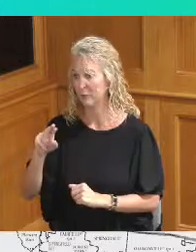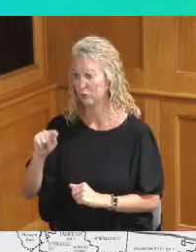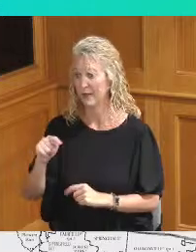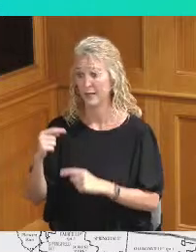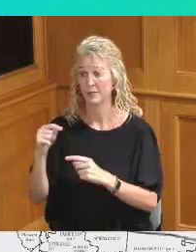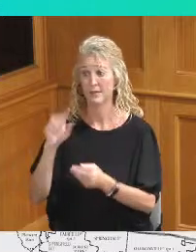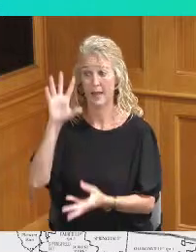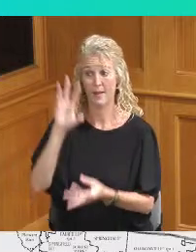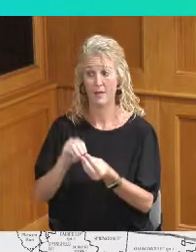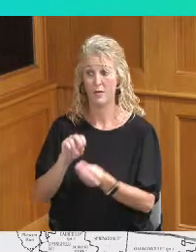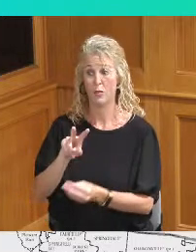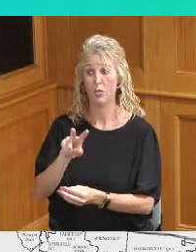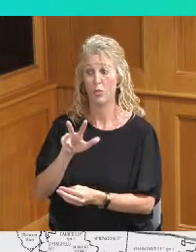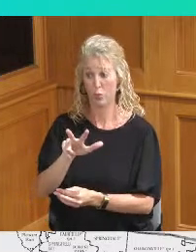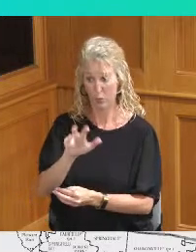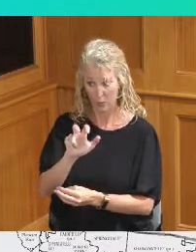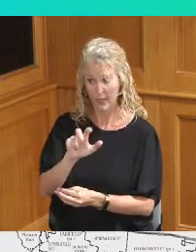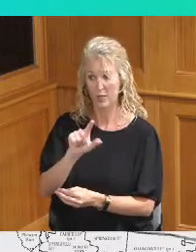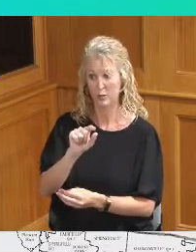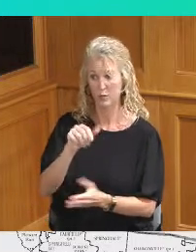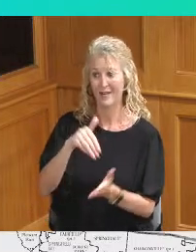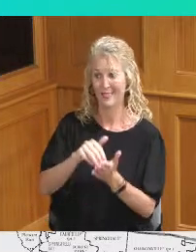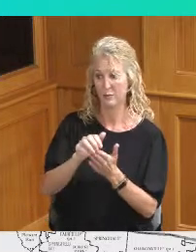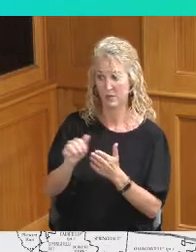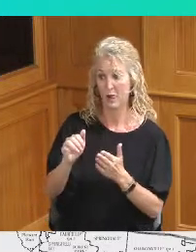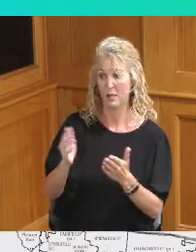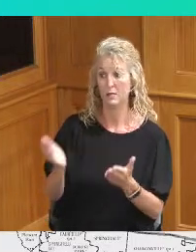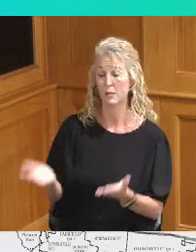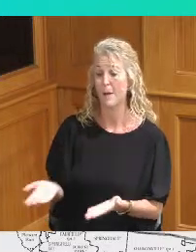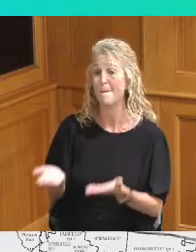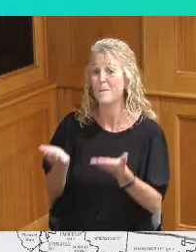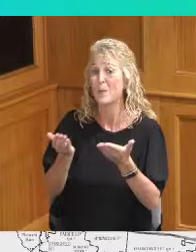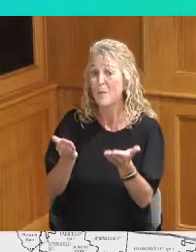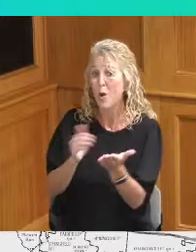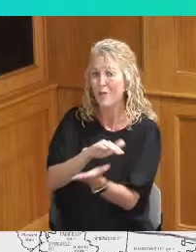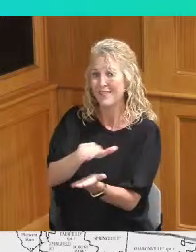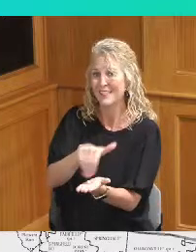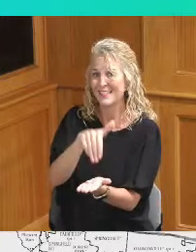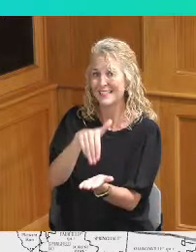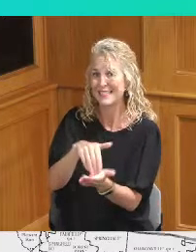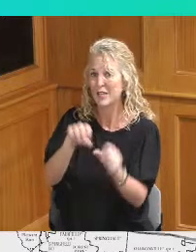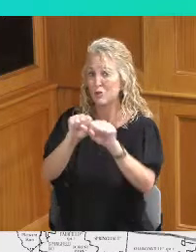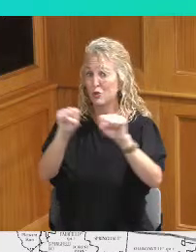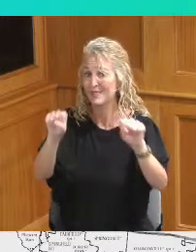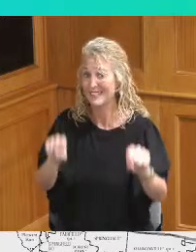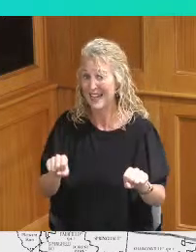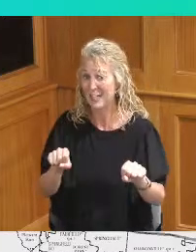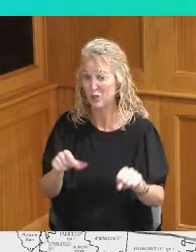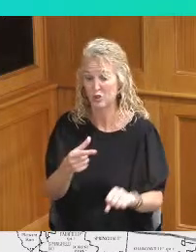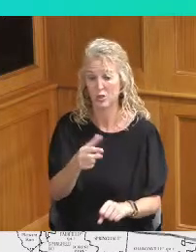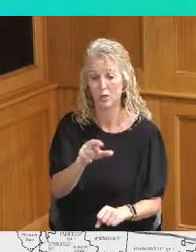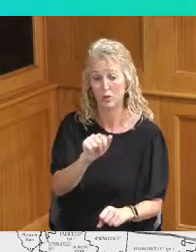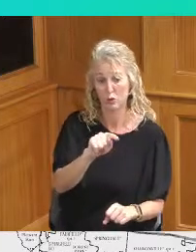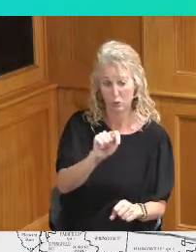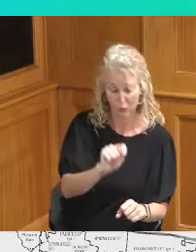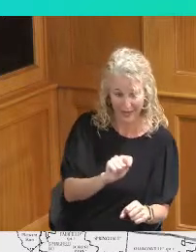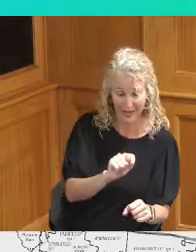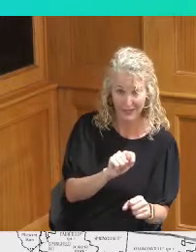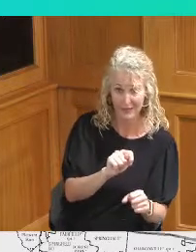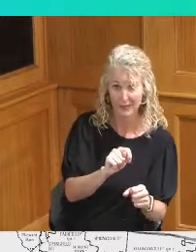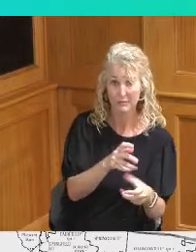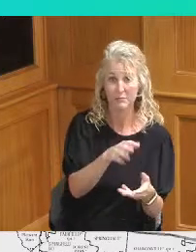$320,000. And then the proposed Central Station development leverages that grant and the earlier